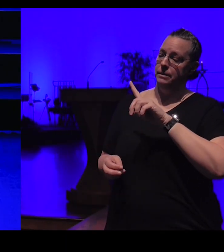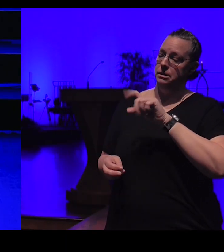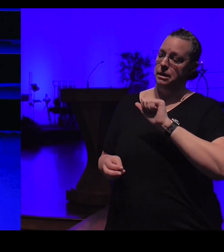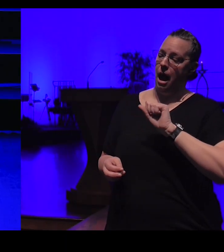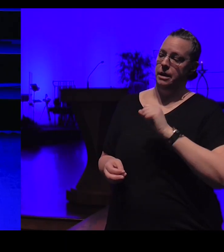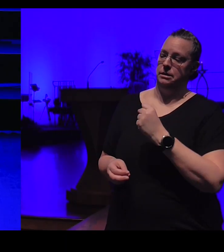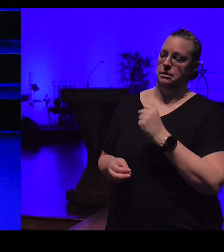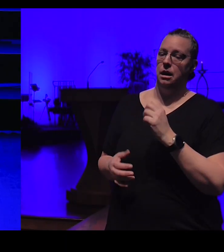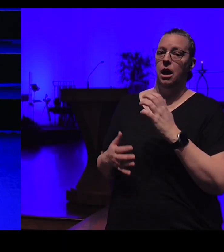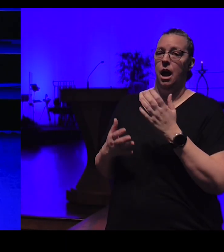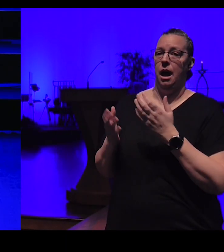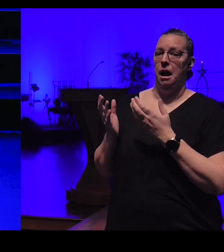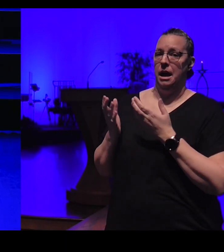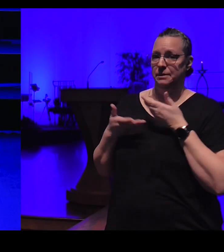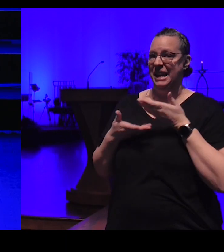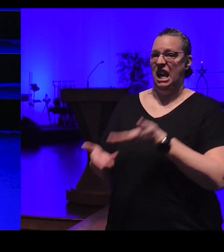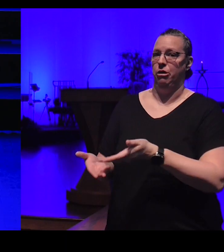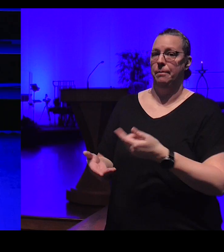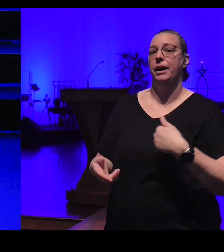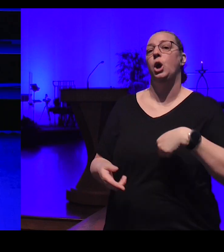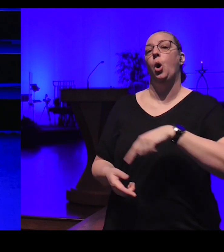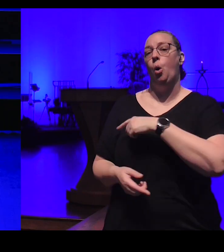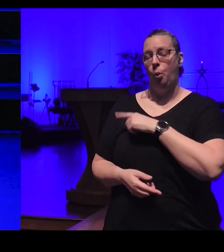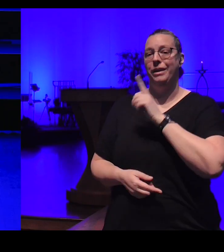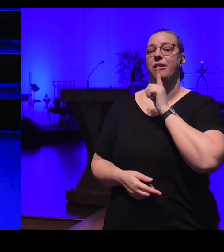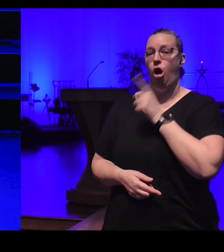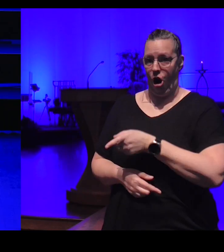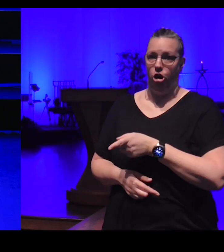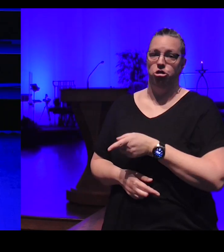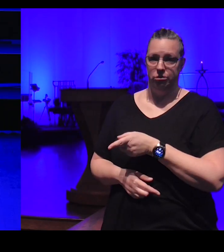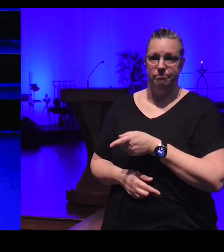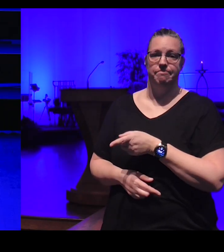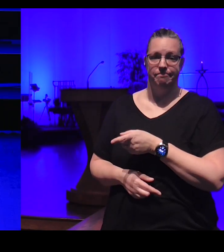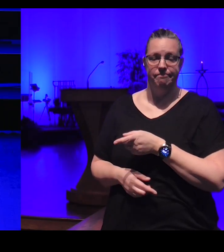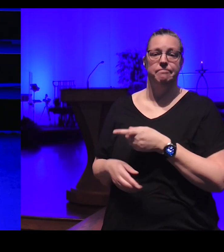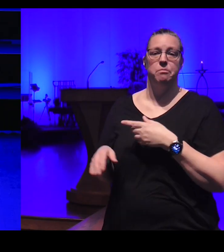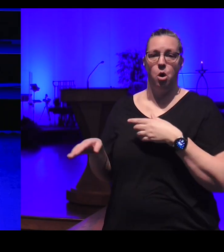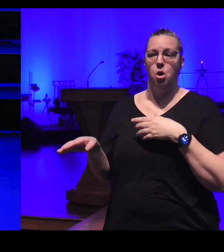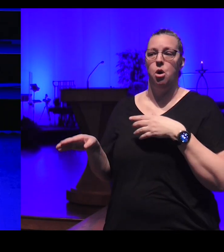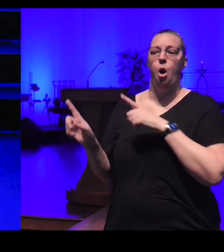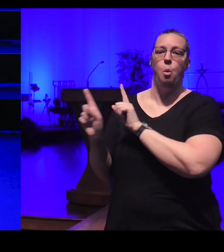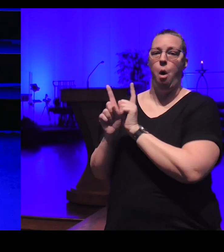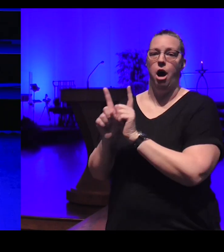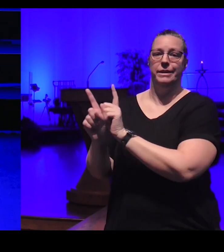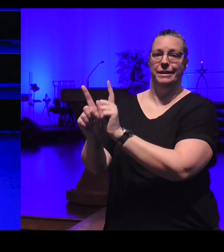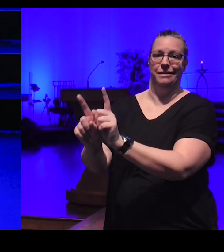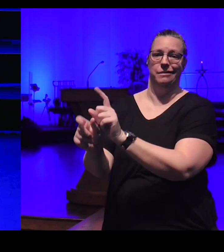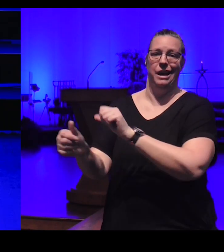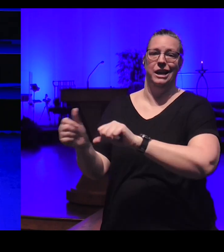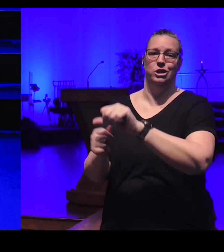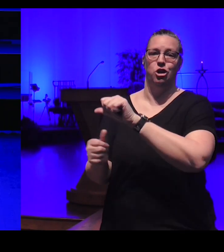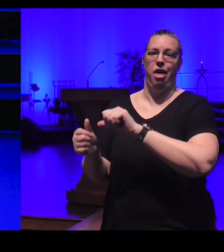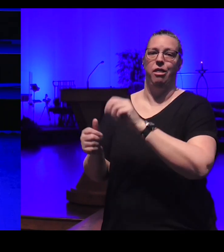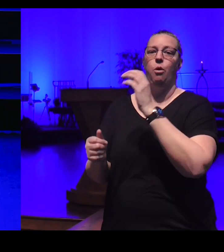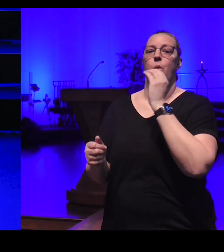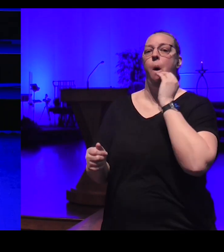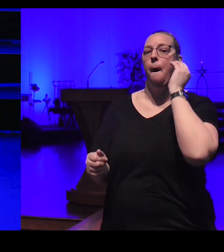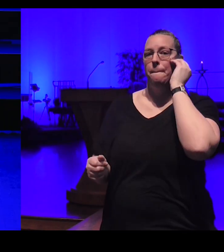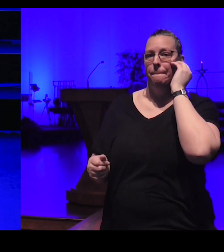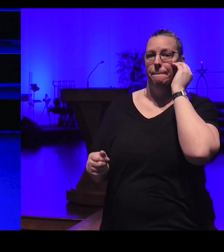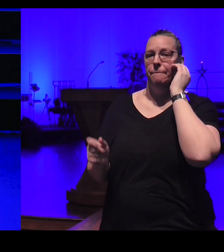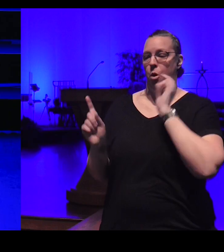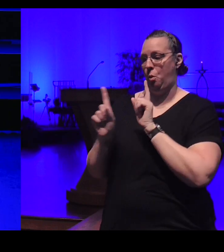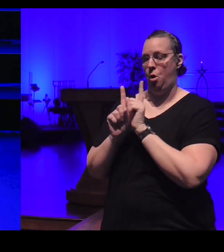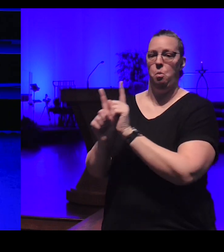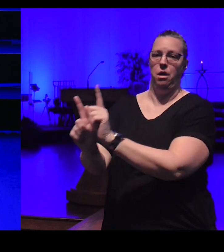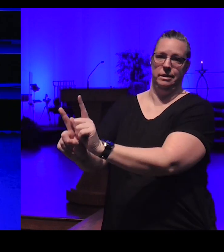through. She says, you know, we all are absolutely walking each other home. All of us